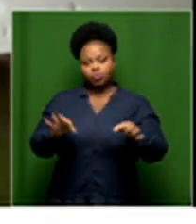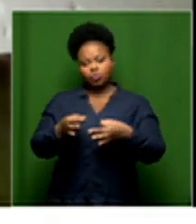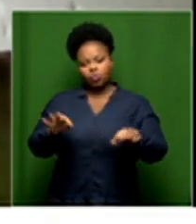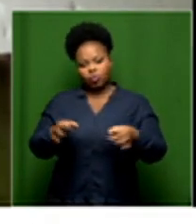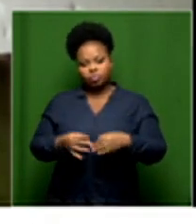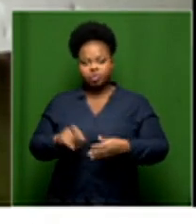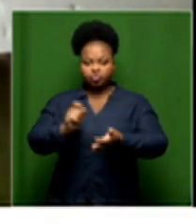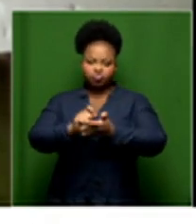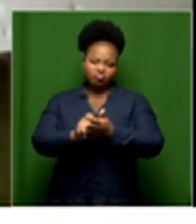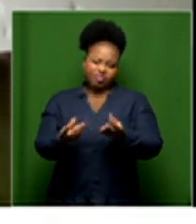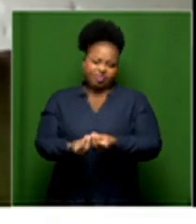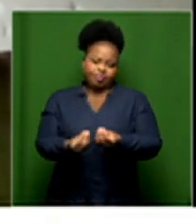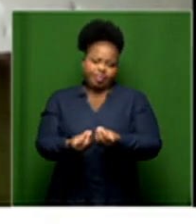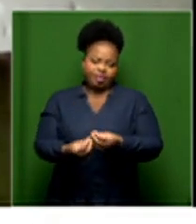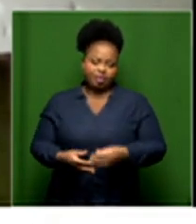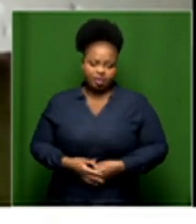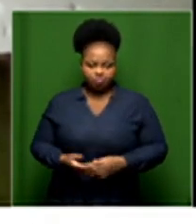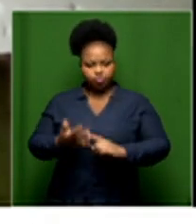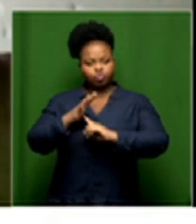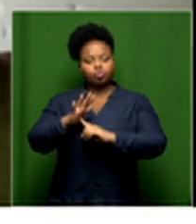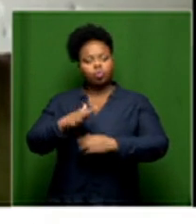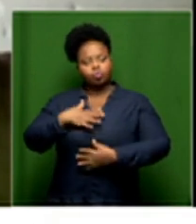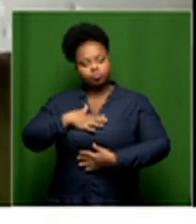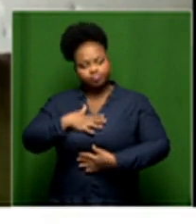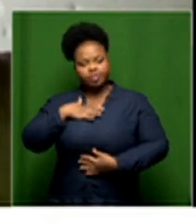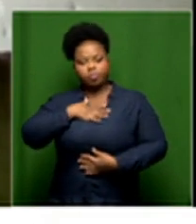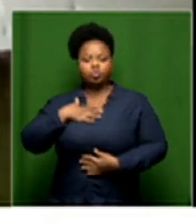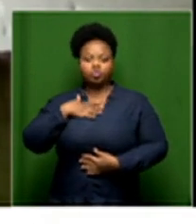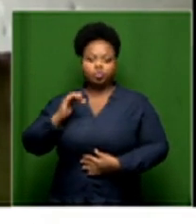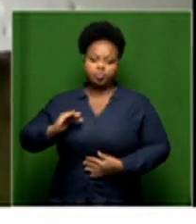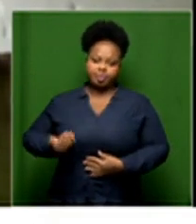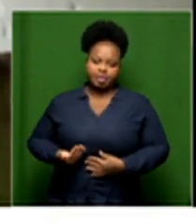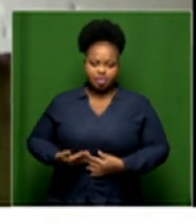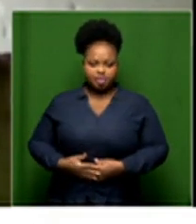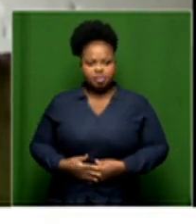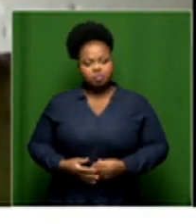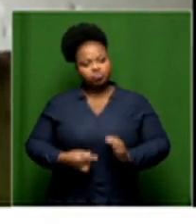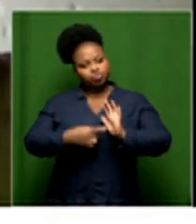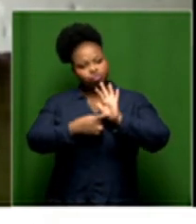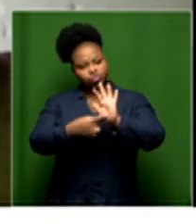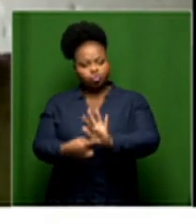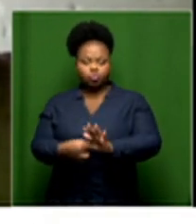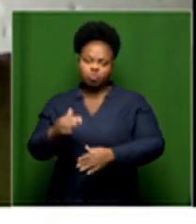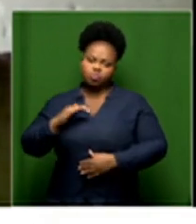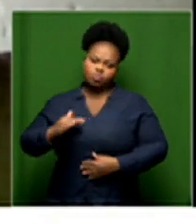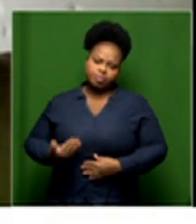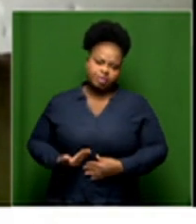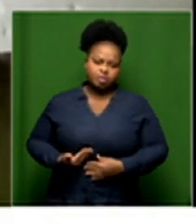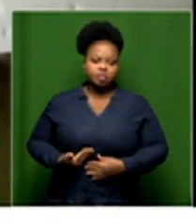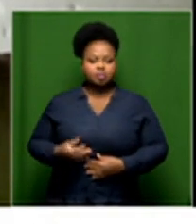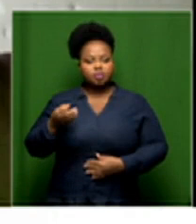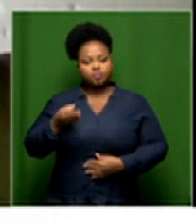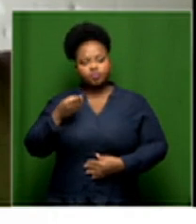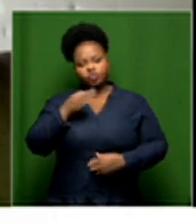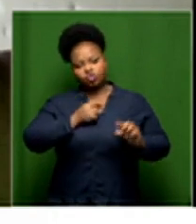Let me write something that shows an appreciation to women, that shows that women are our